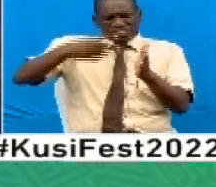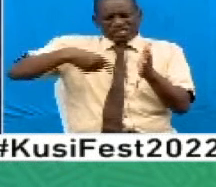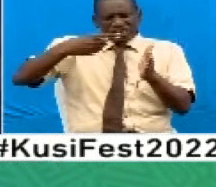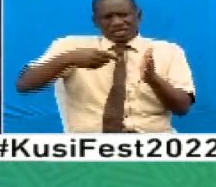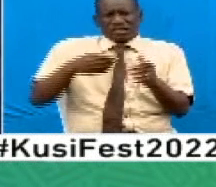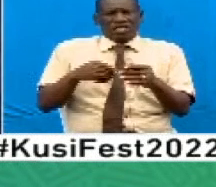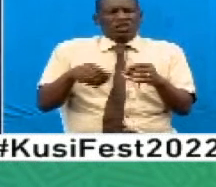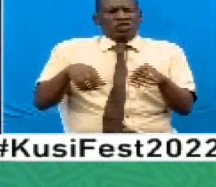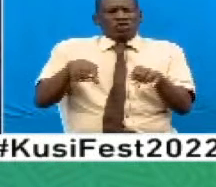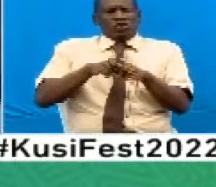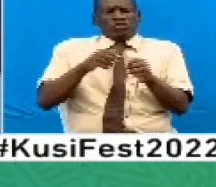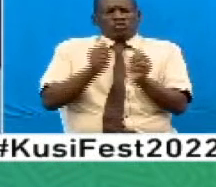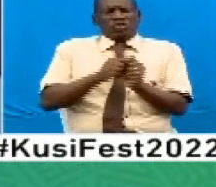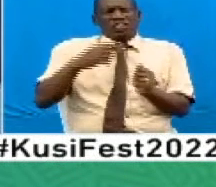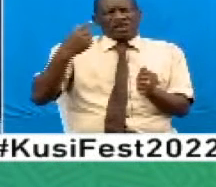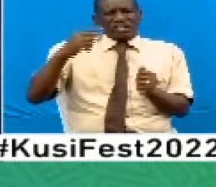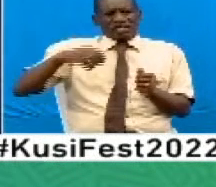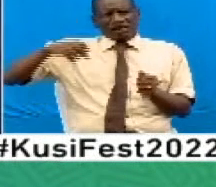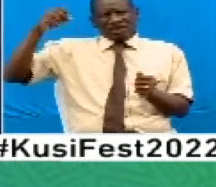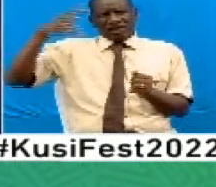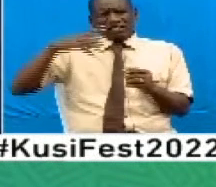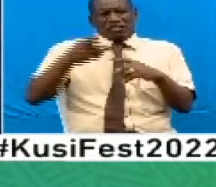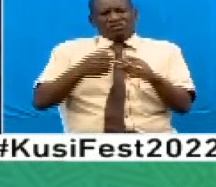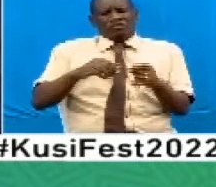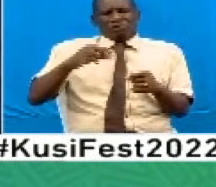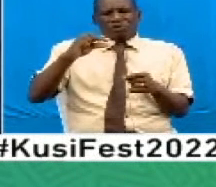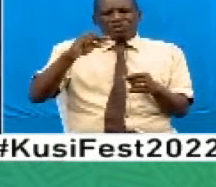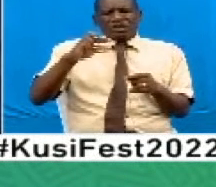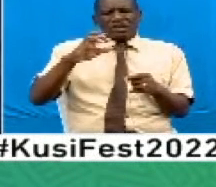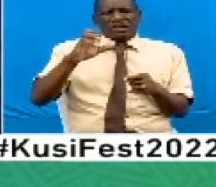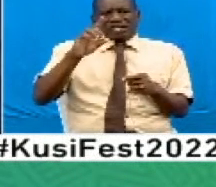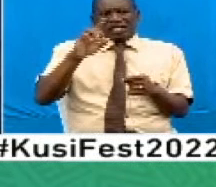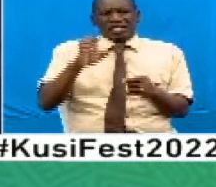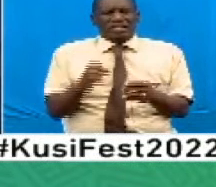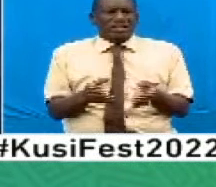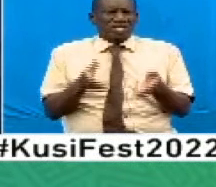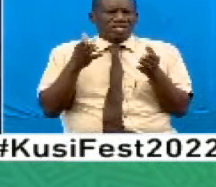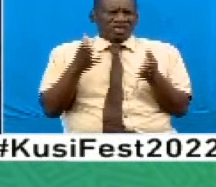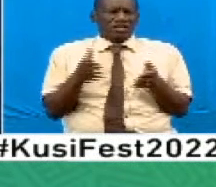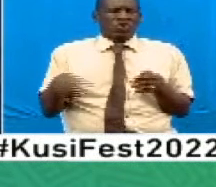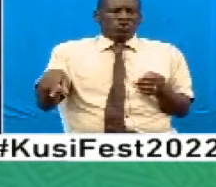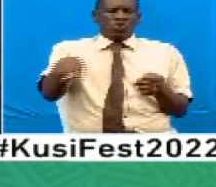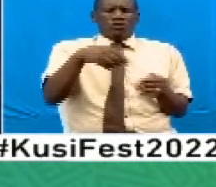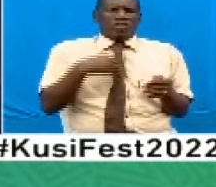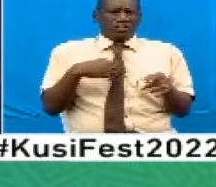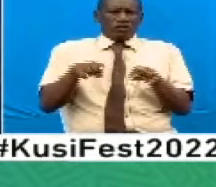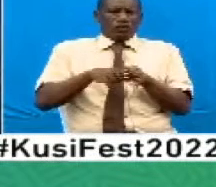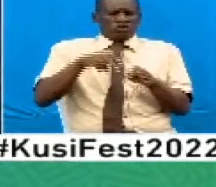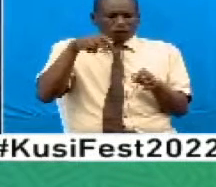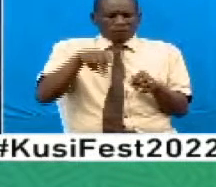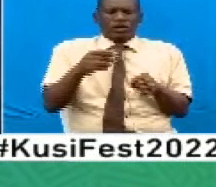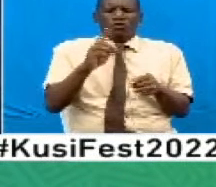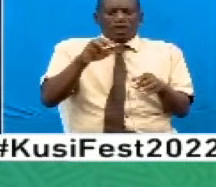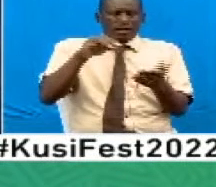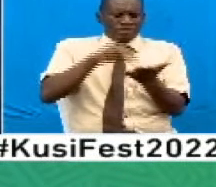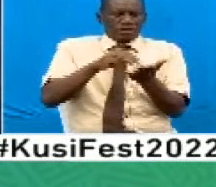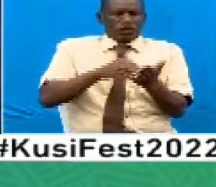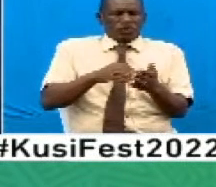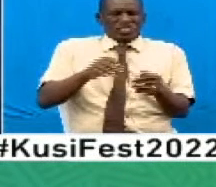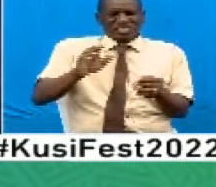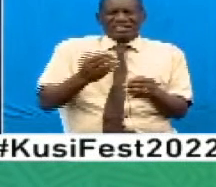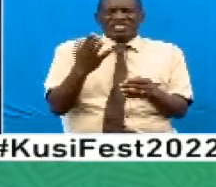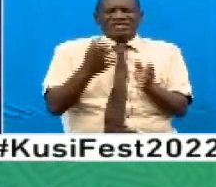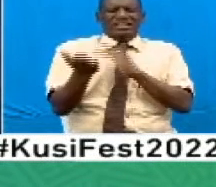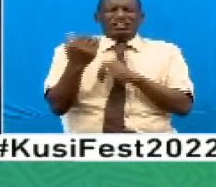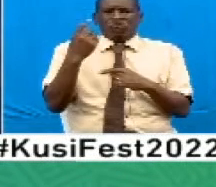the green energy coming from the grid. So we have also planted 1 million trees in the past year or so,